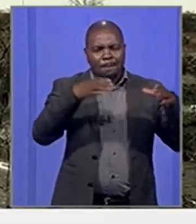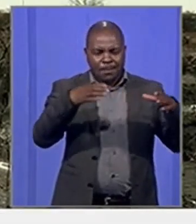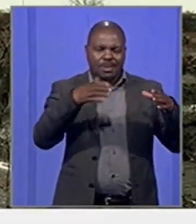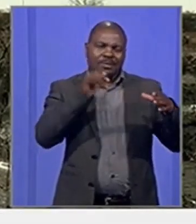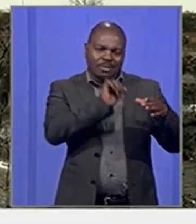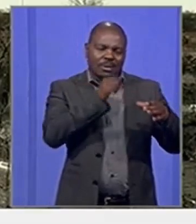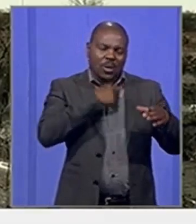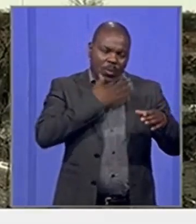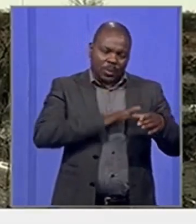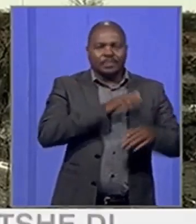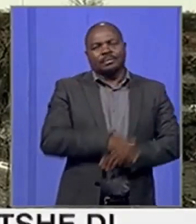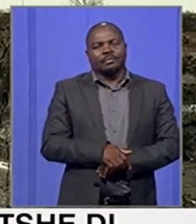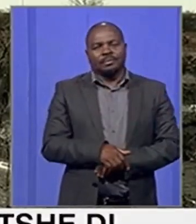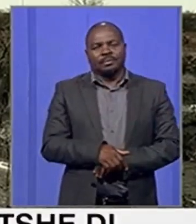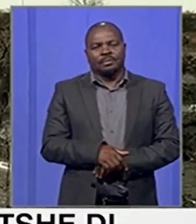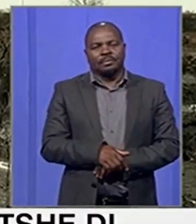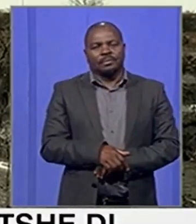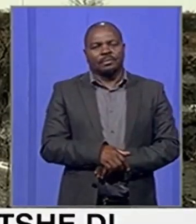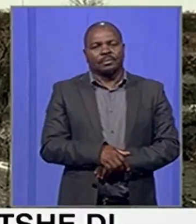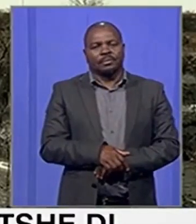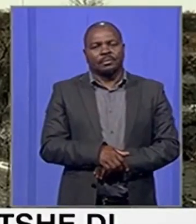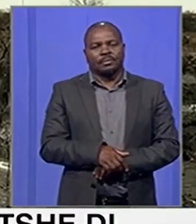it, and